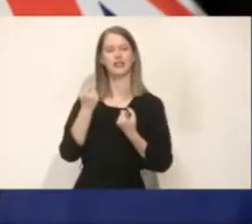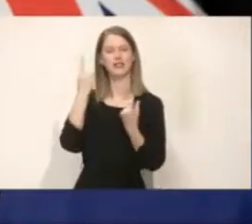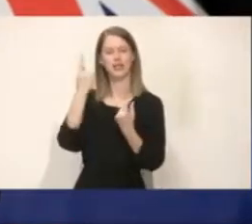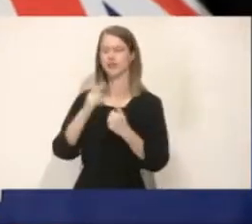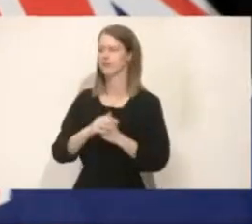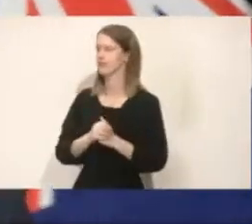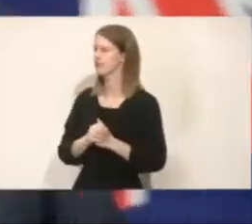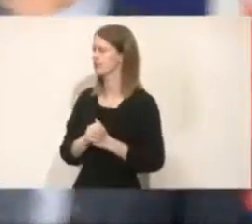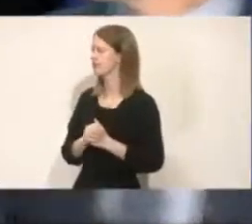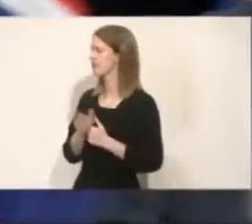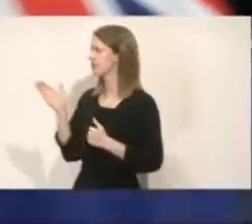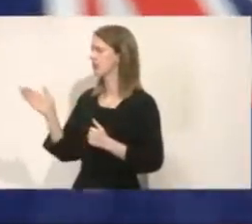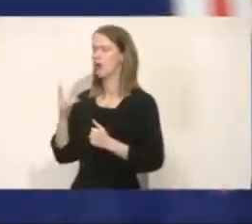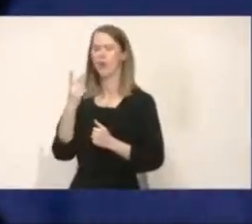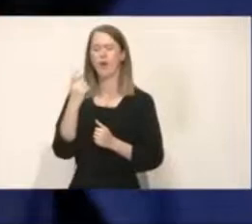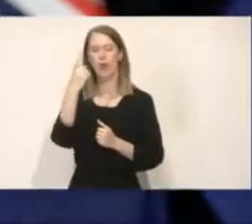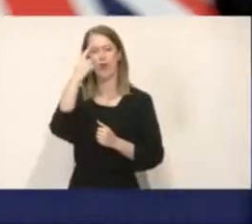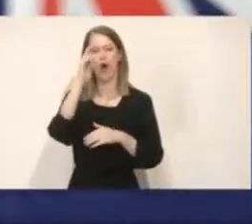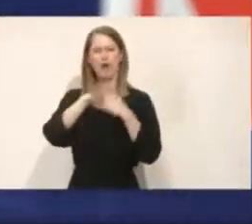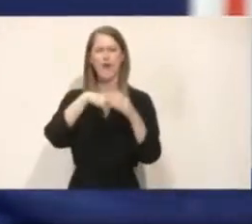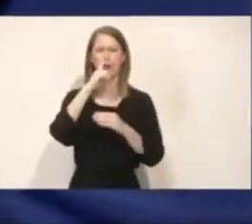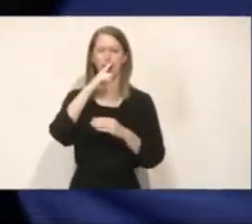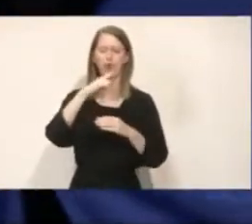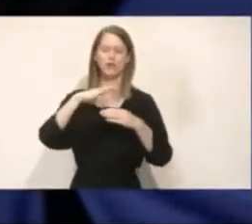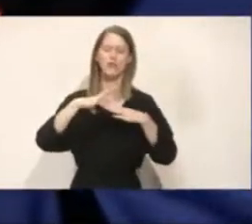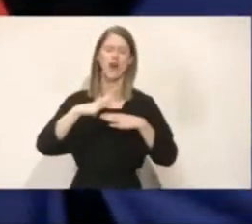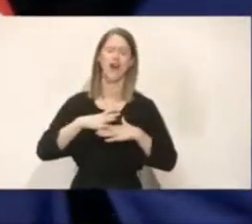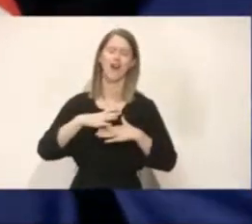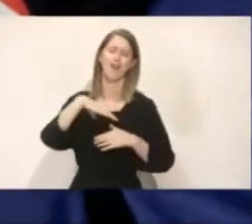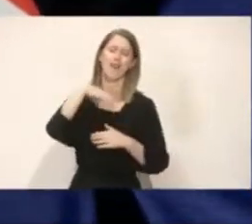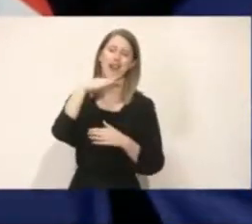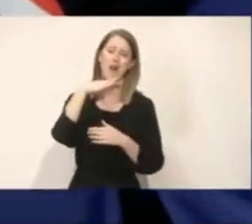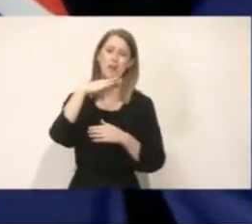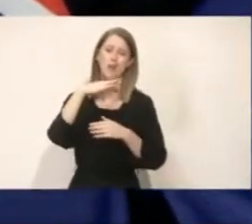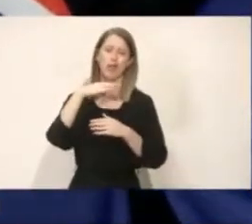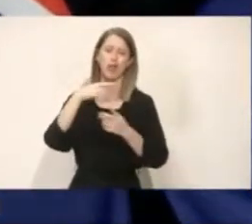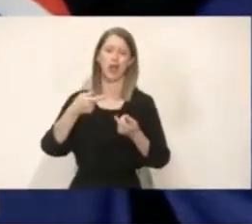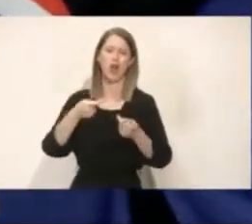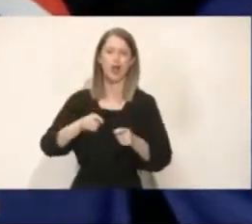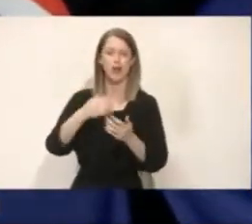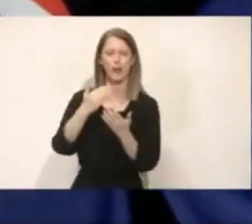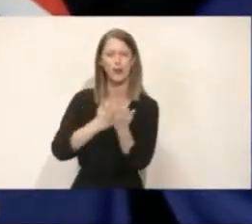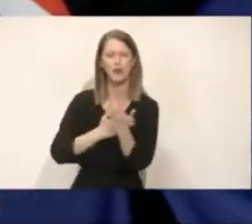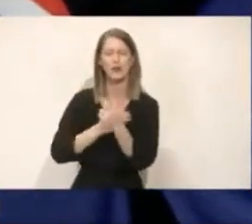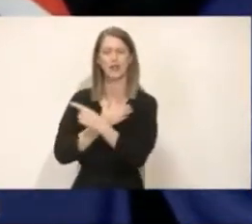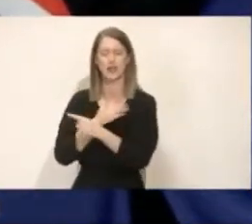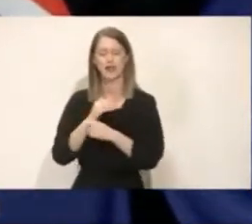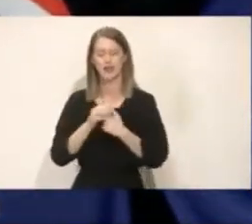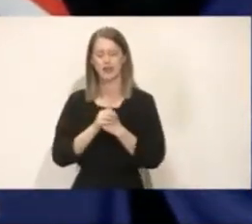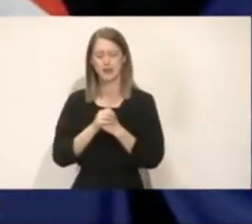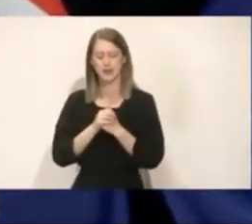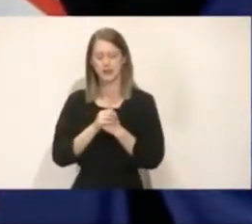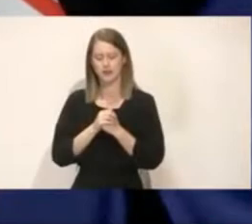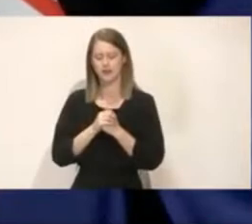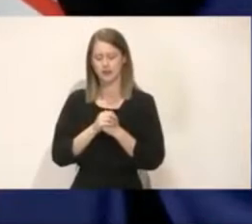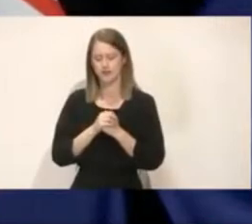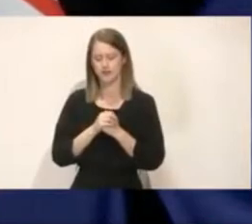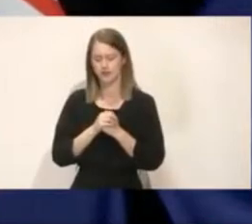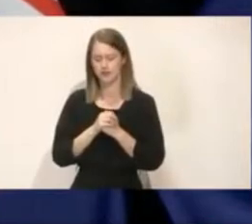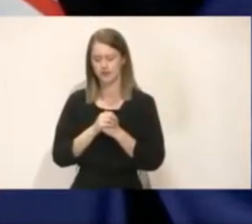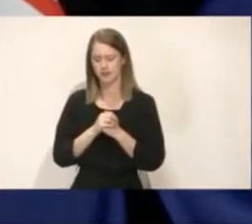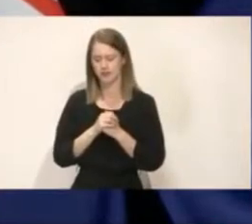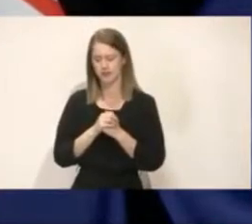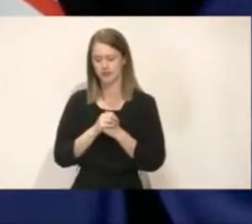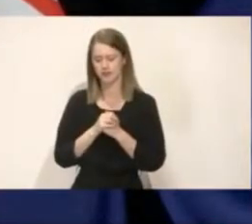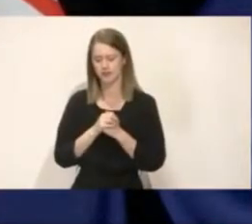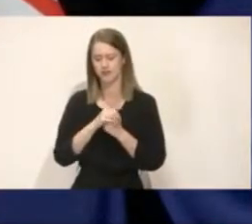last thought on fatigue, if I can. You know, I think one of the things that will compound that is if we ask people to do undertake